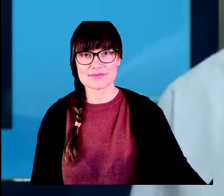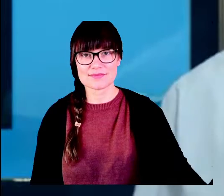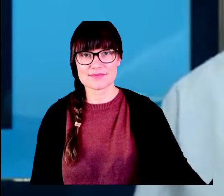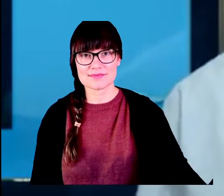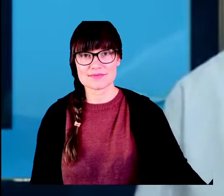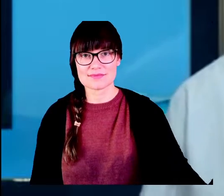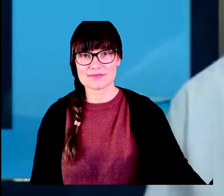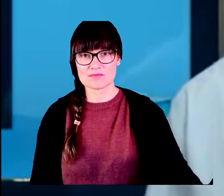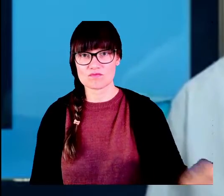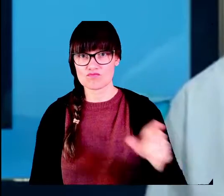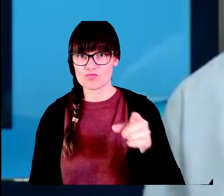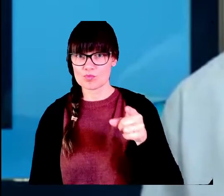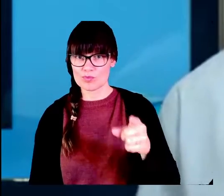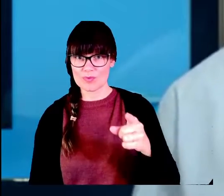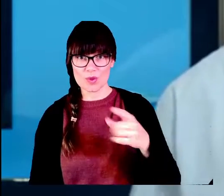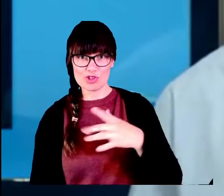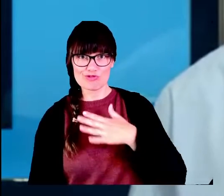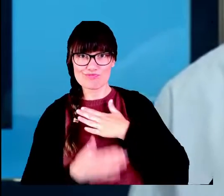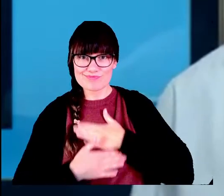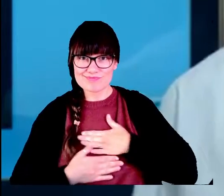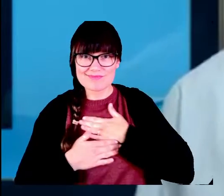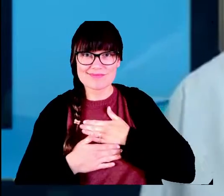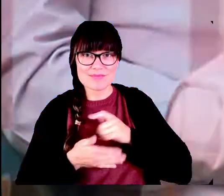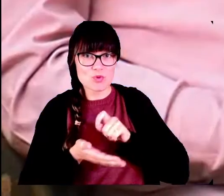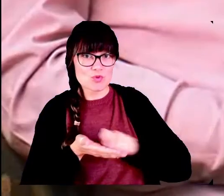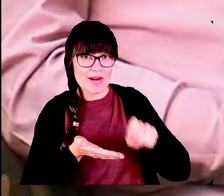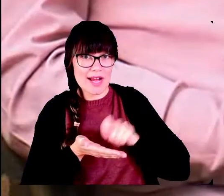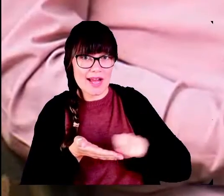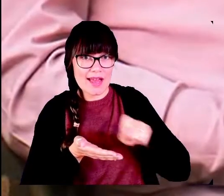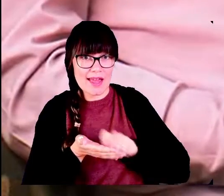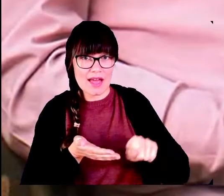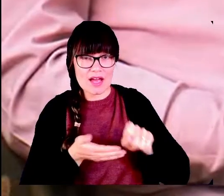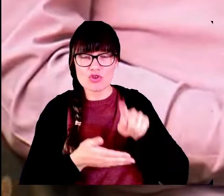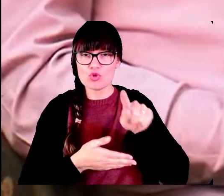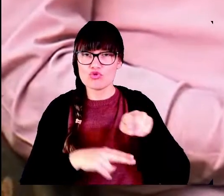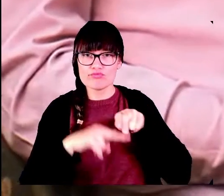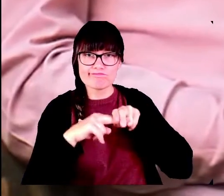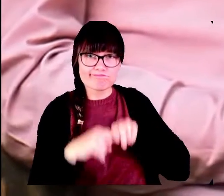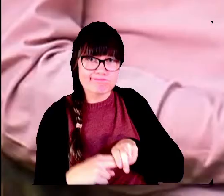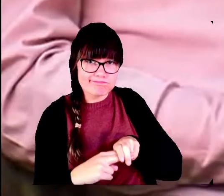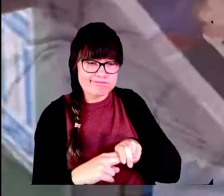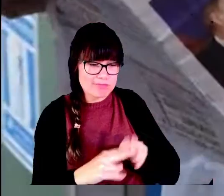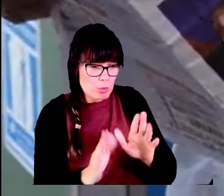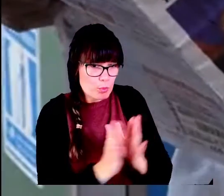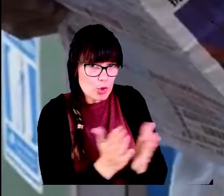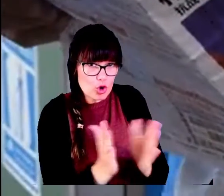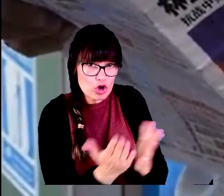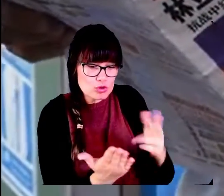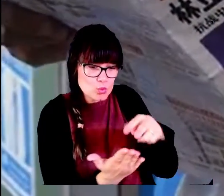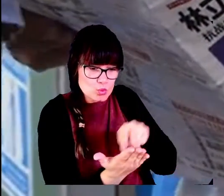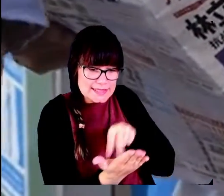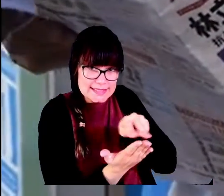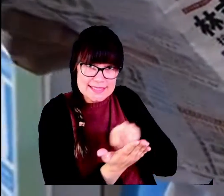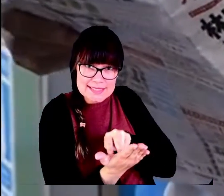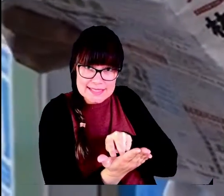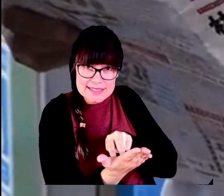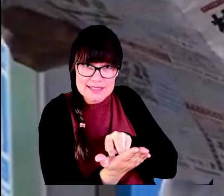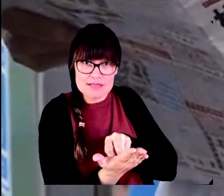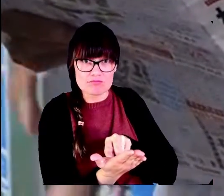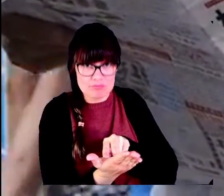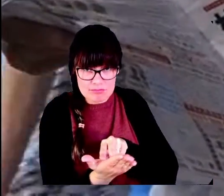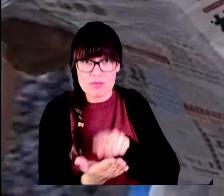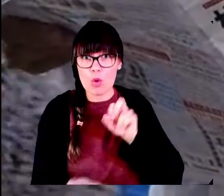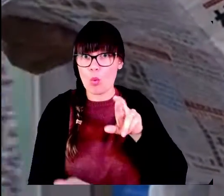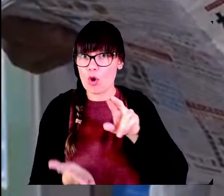Are you somebody who likes to write? Do you actually like to sit down and read books? Do you sometimes read